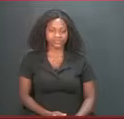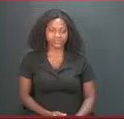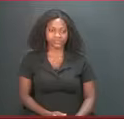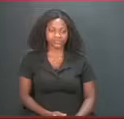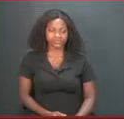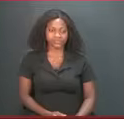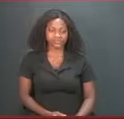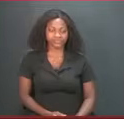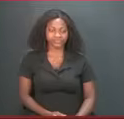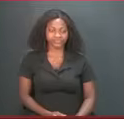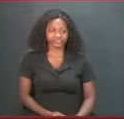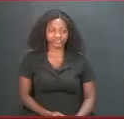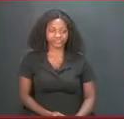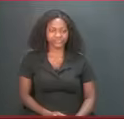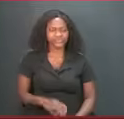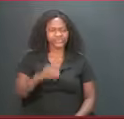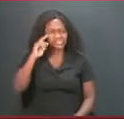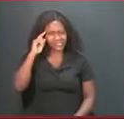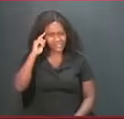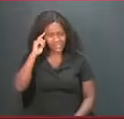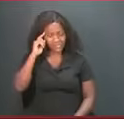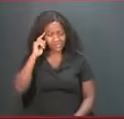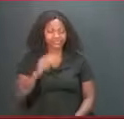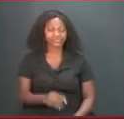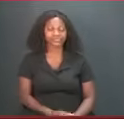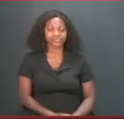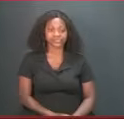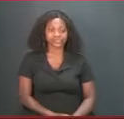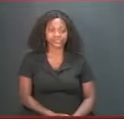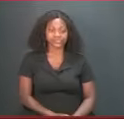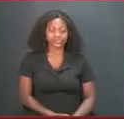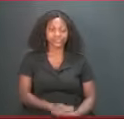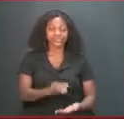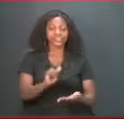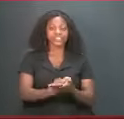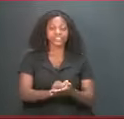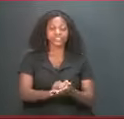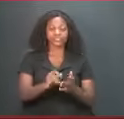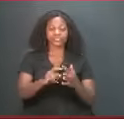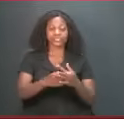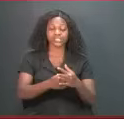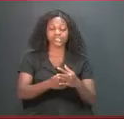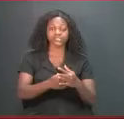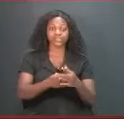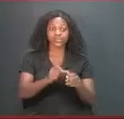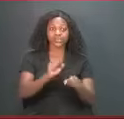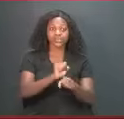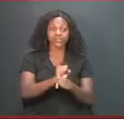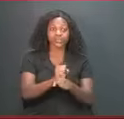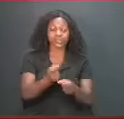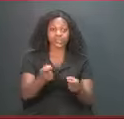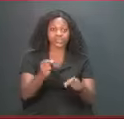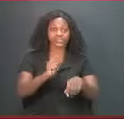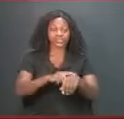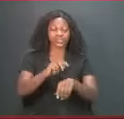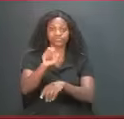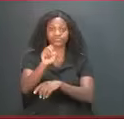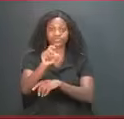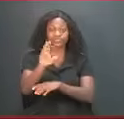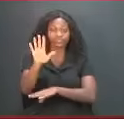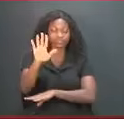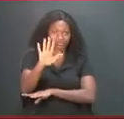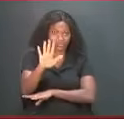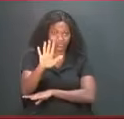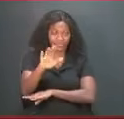I take it that the House will prefer that we resume sitting at 12 in the noon,